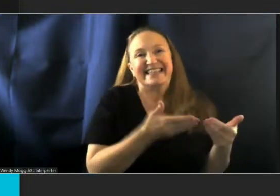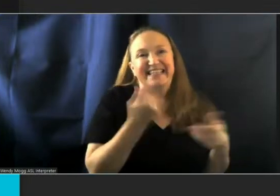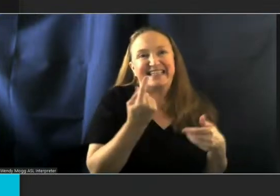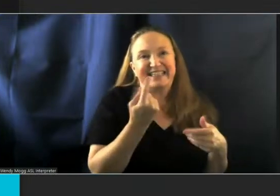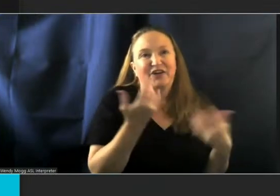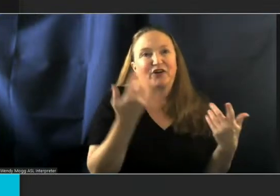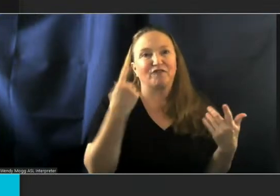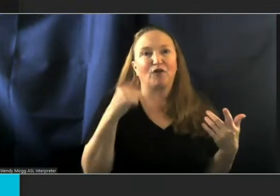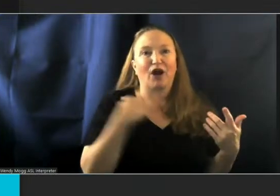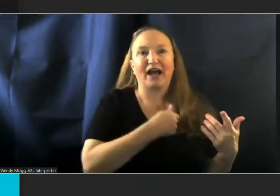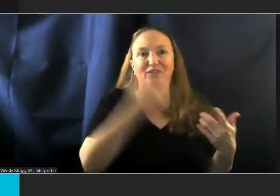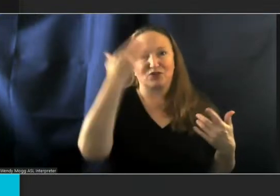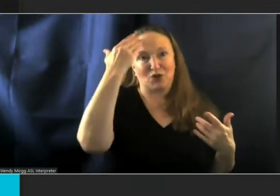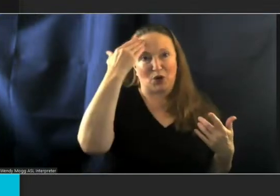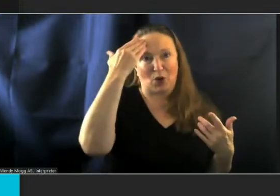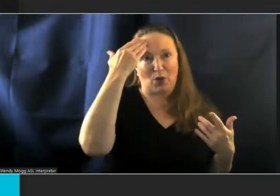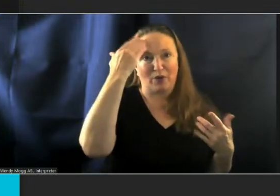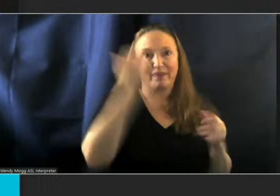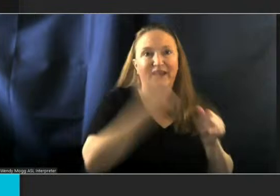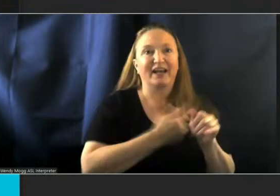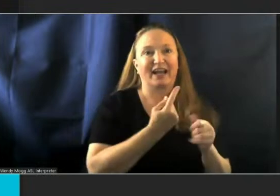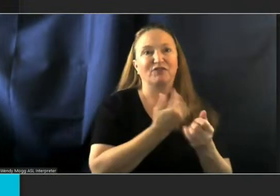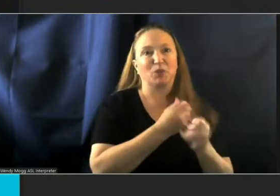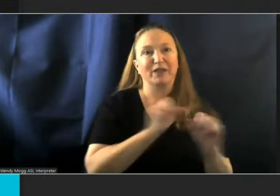that everybody's staying safe.